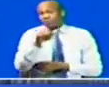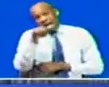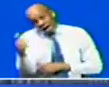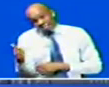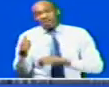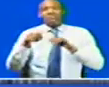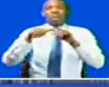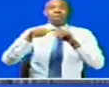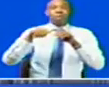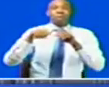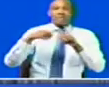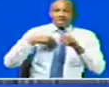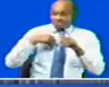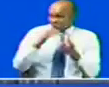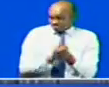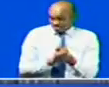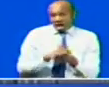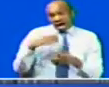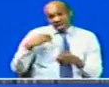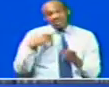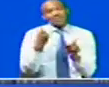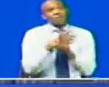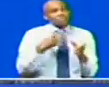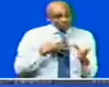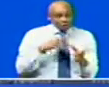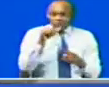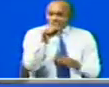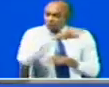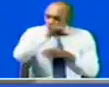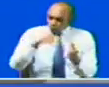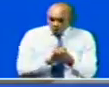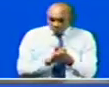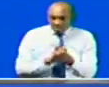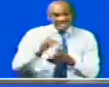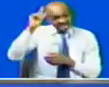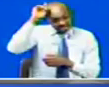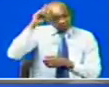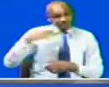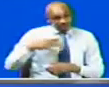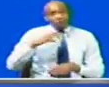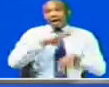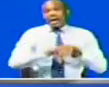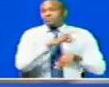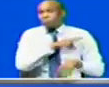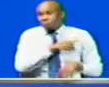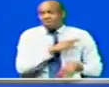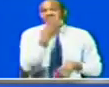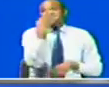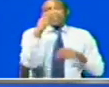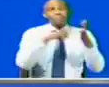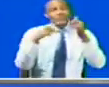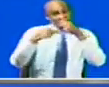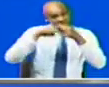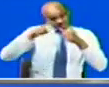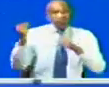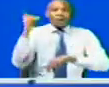farmers, 10,000 litres from brokers, which has seen Nyandarua farmers collectively pocket 3.6 million